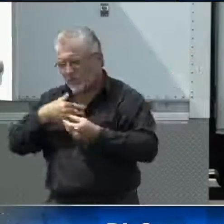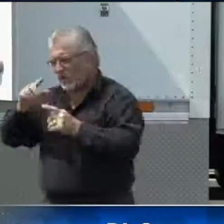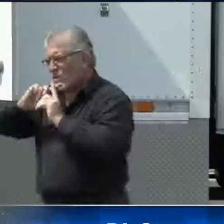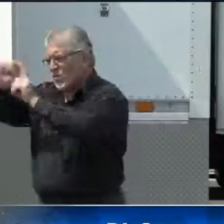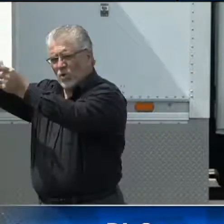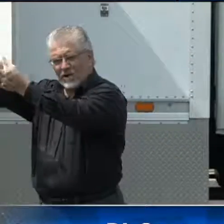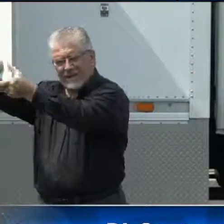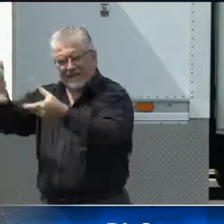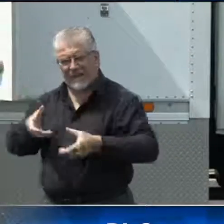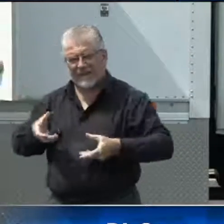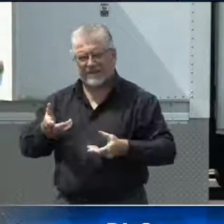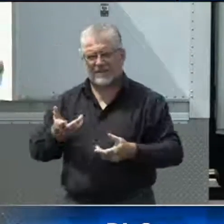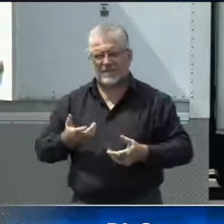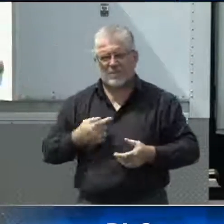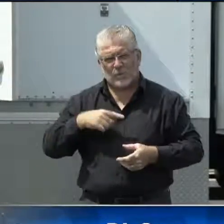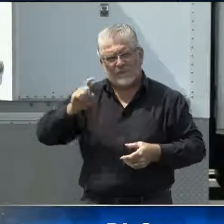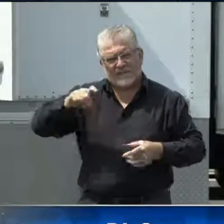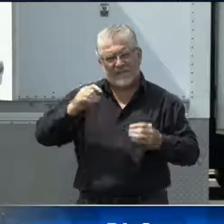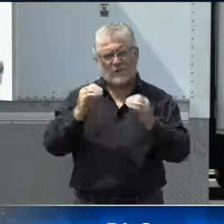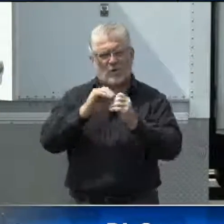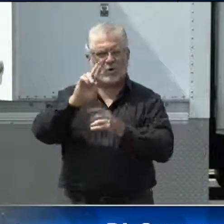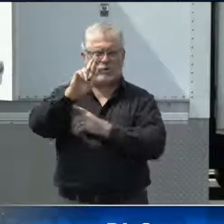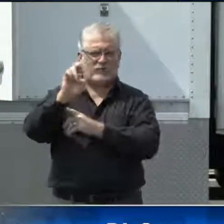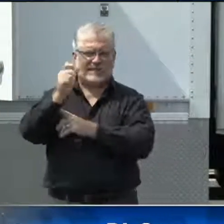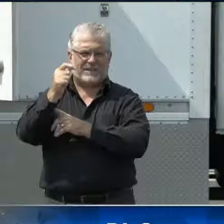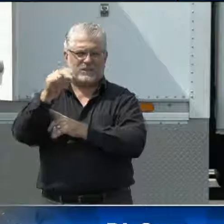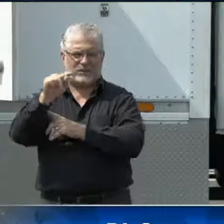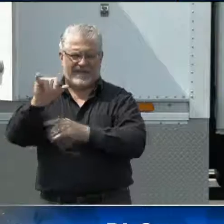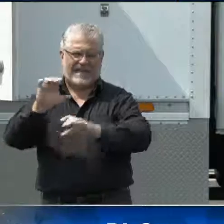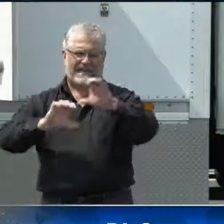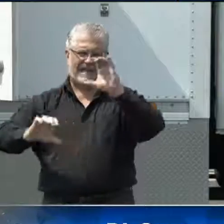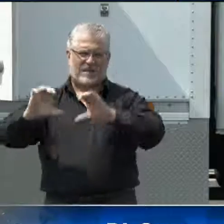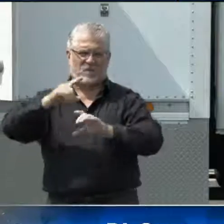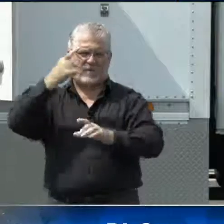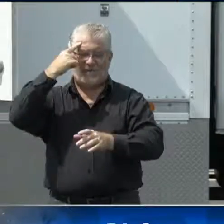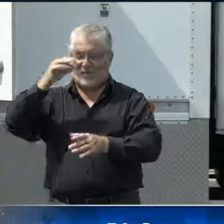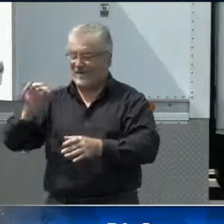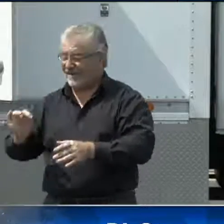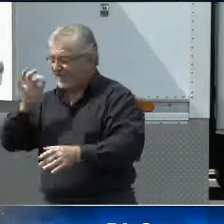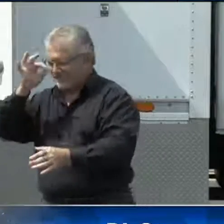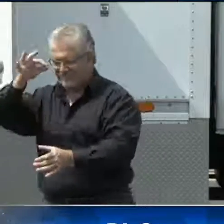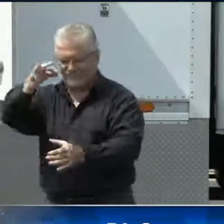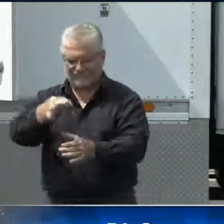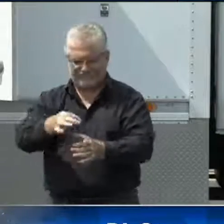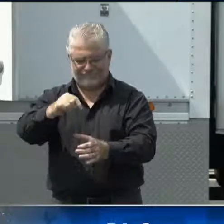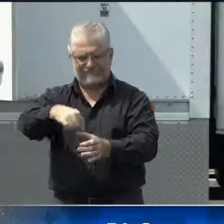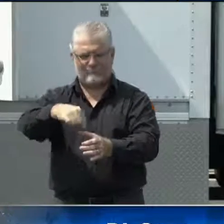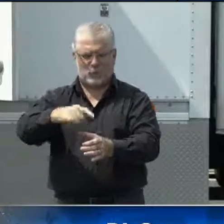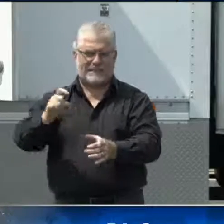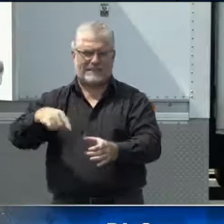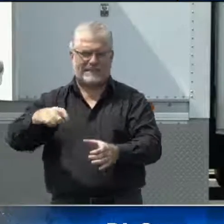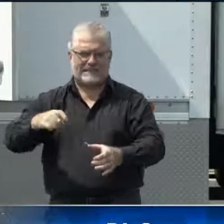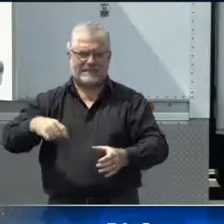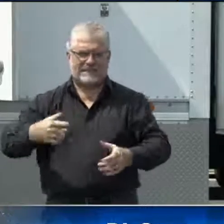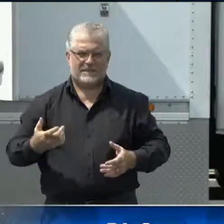so that we can continue to do the testing we're doing now through our hospitals and expand the testing. That is the